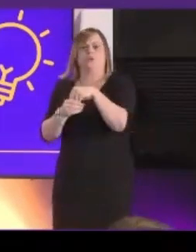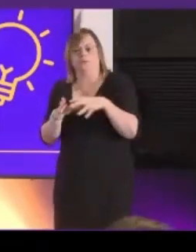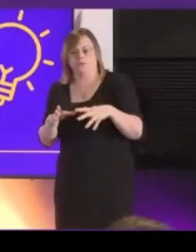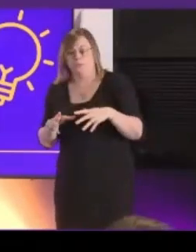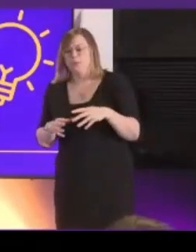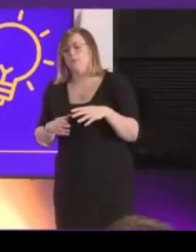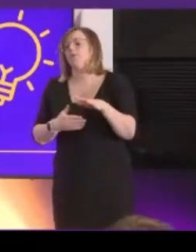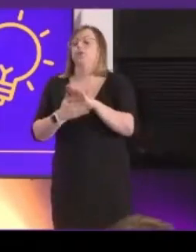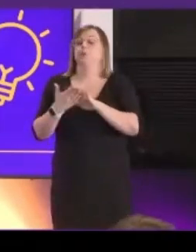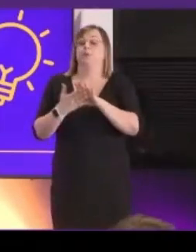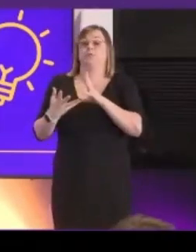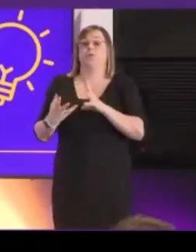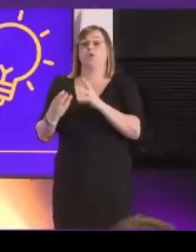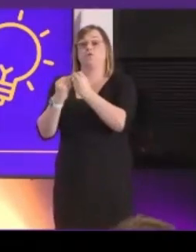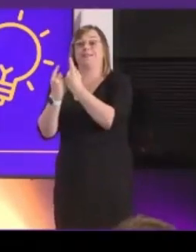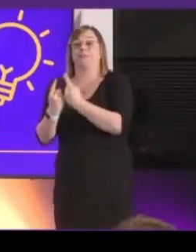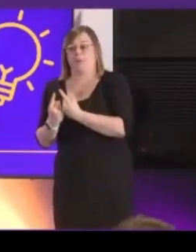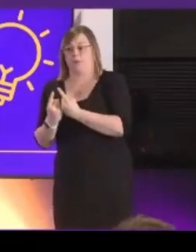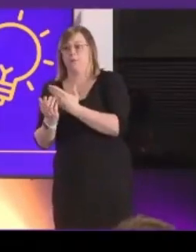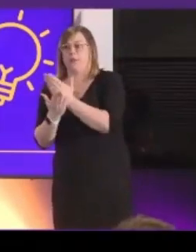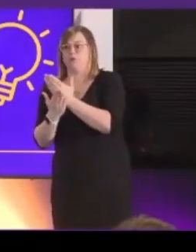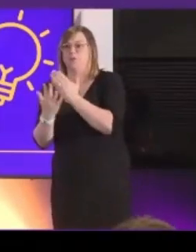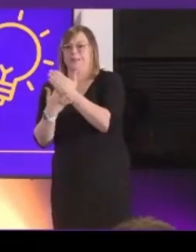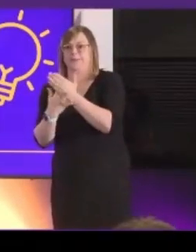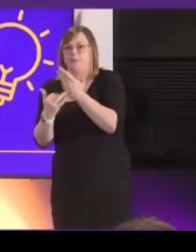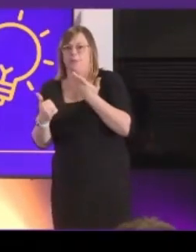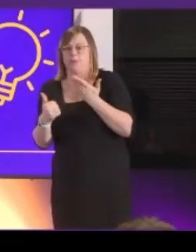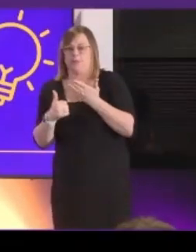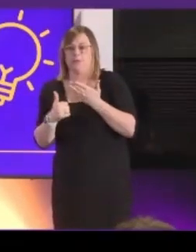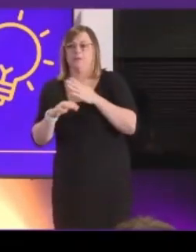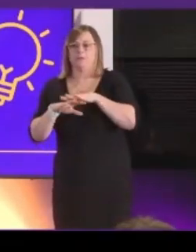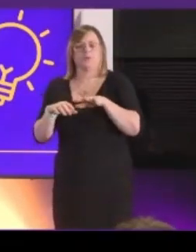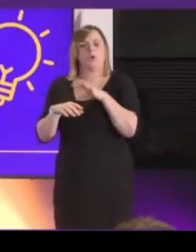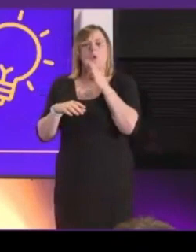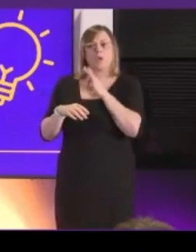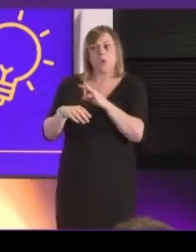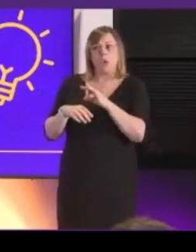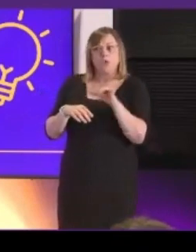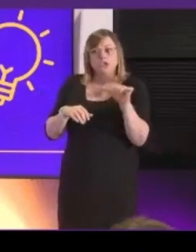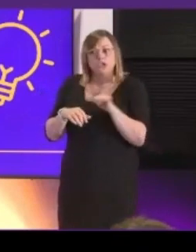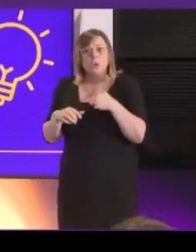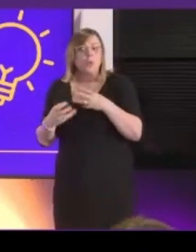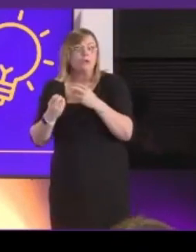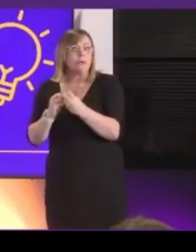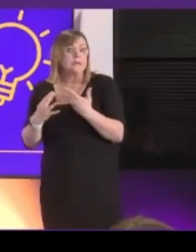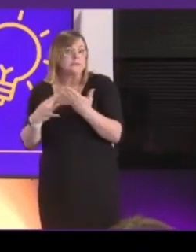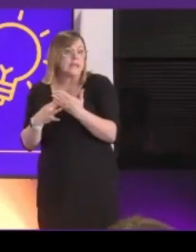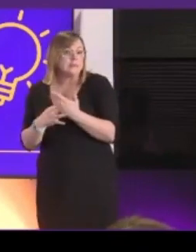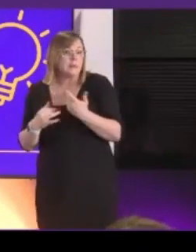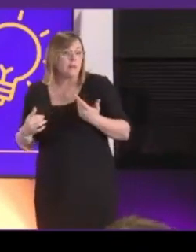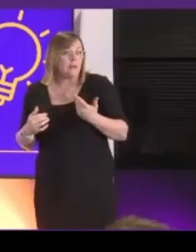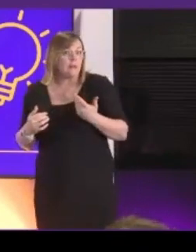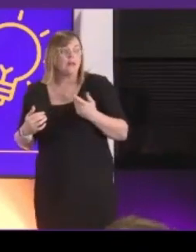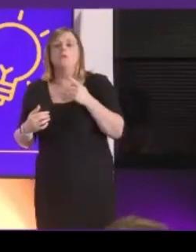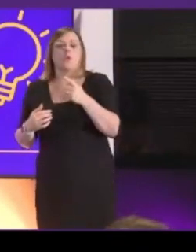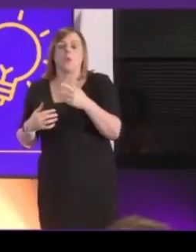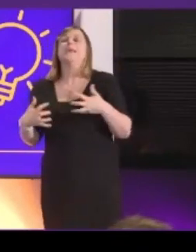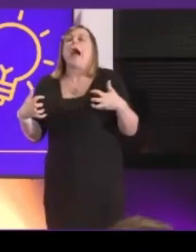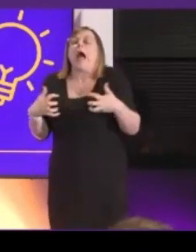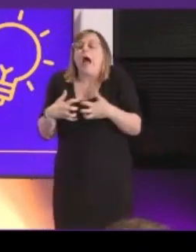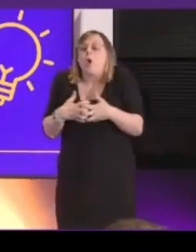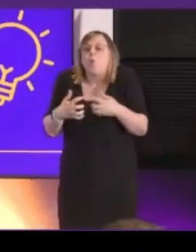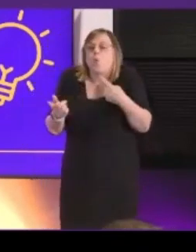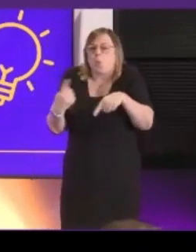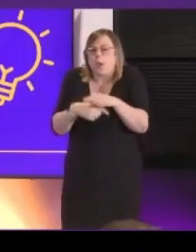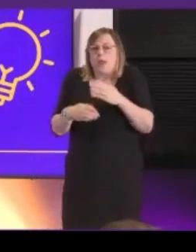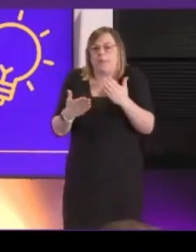make something, we're going to build it accessible. There isn't a question about shall we make it accessible. The question is, how will we make it the